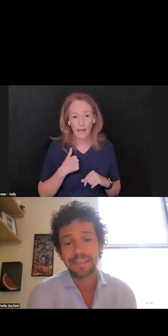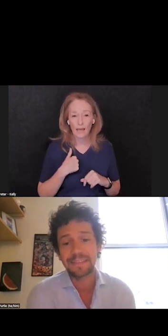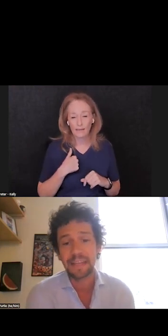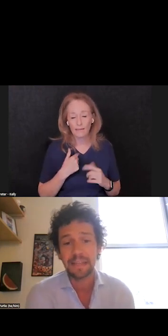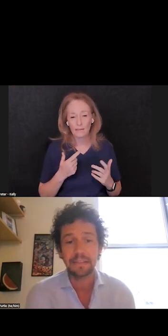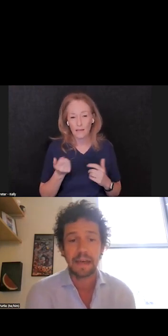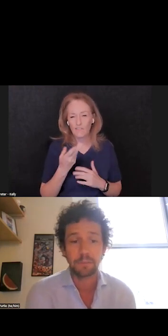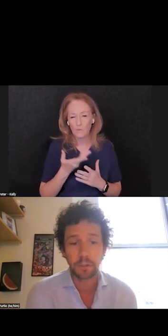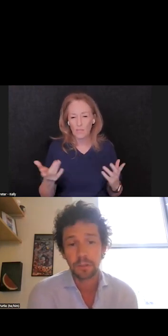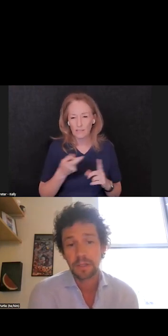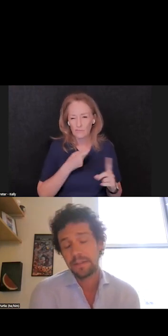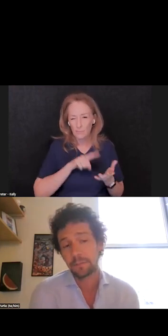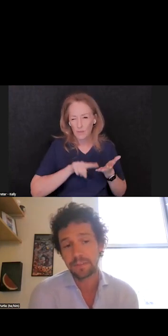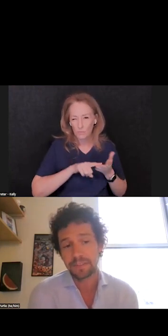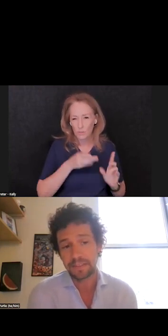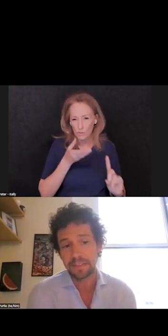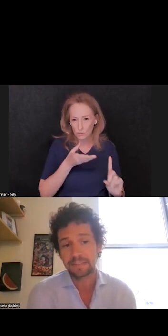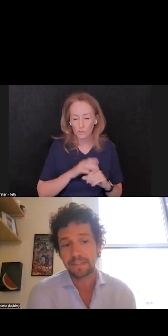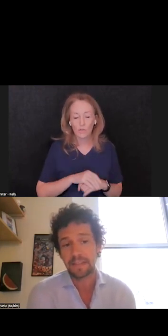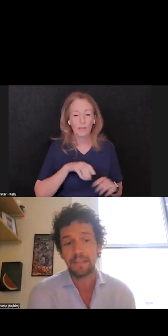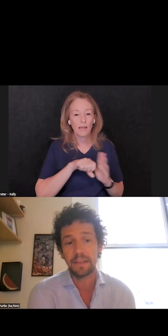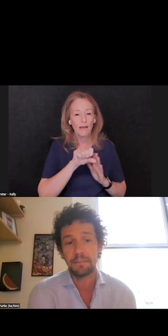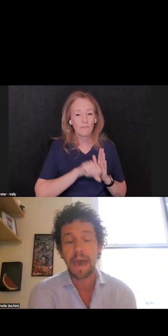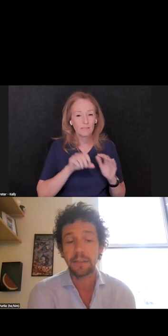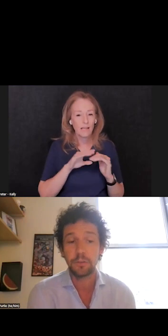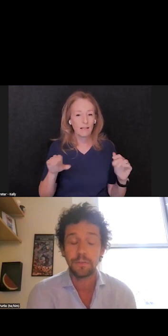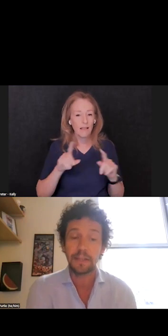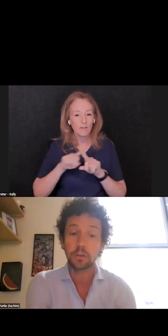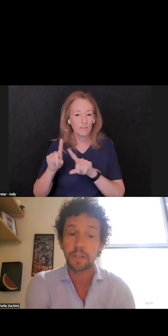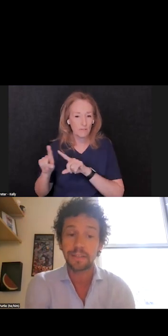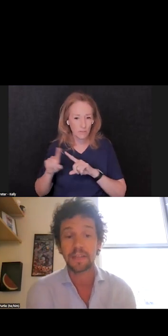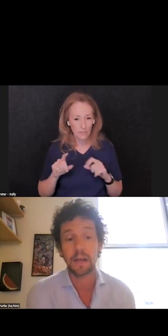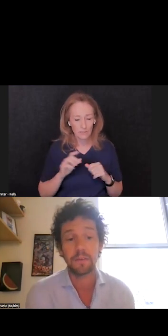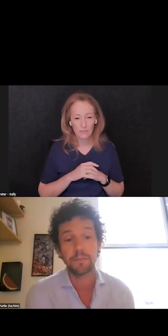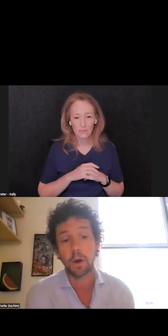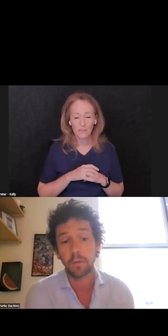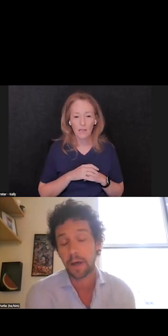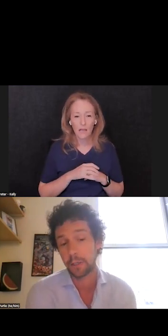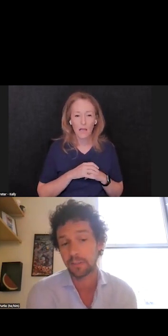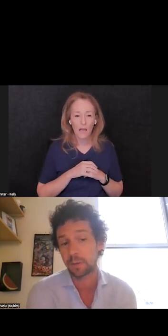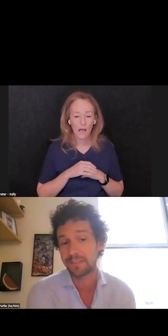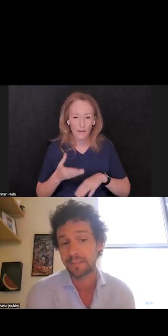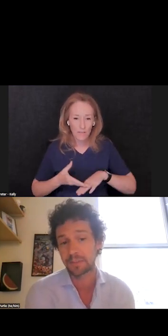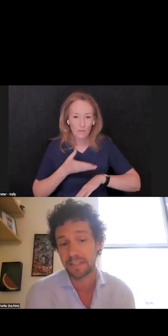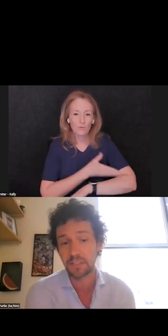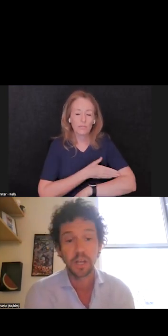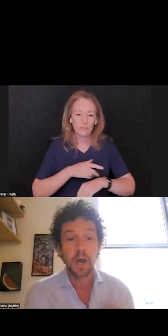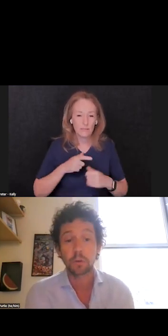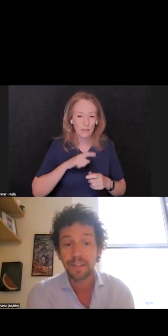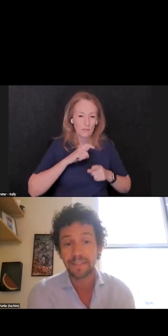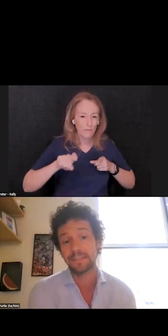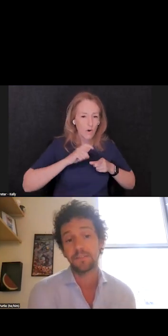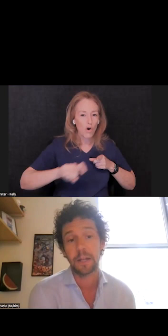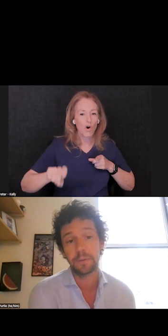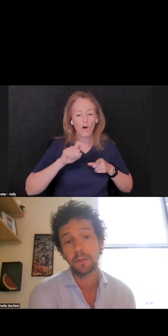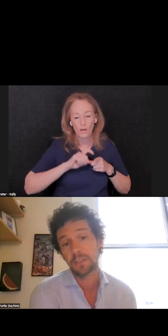are state level differences in the magnitude of increase of call volume expressed as a percentage